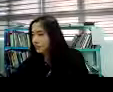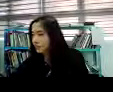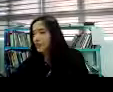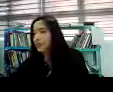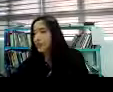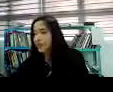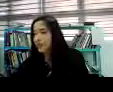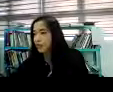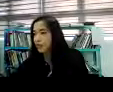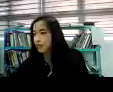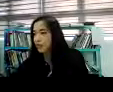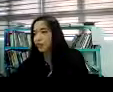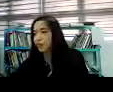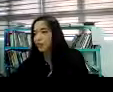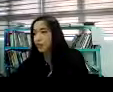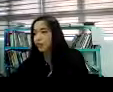this one, the